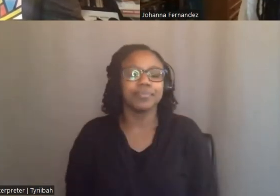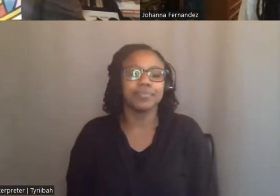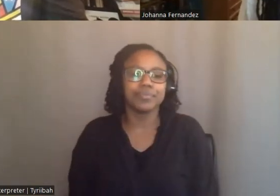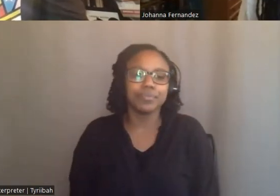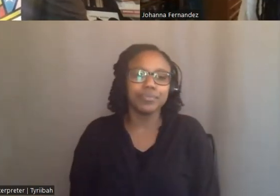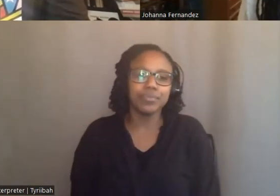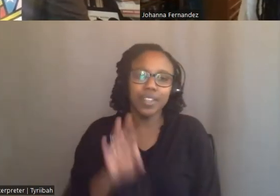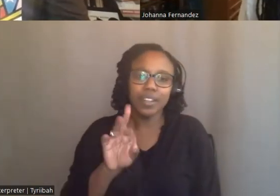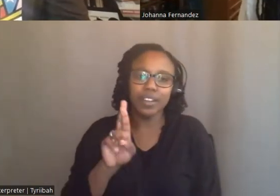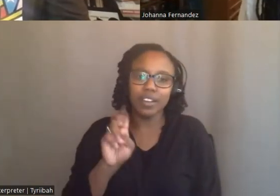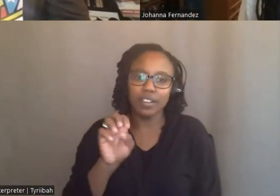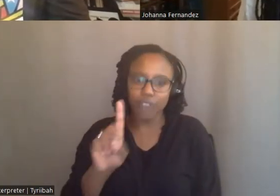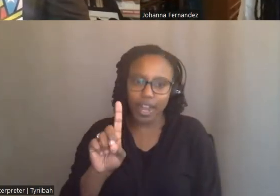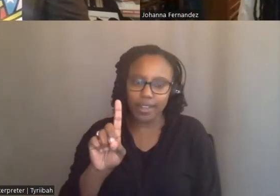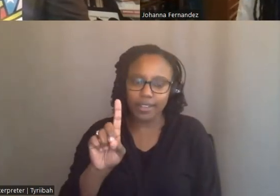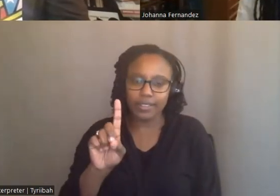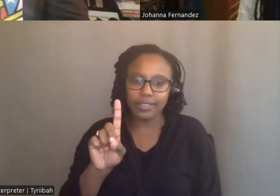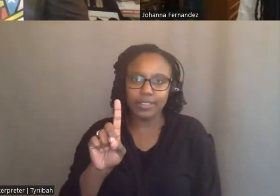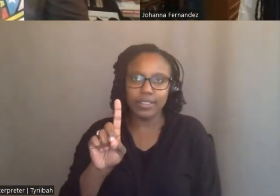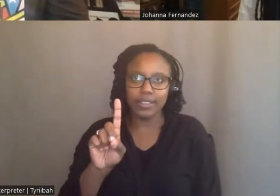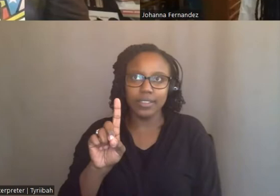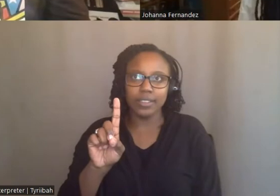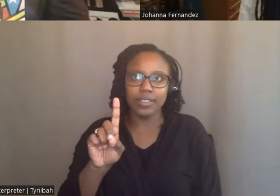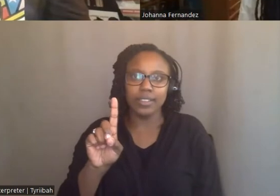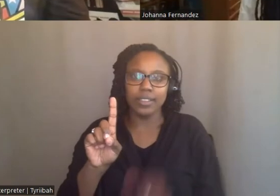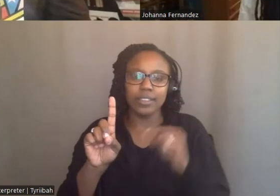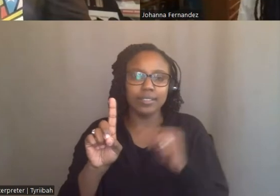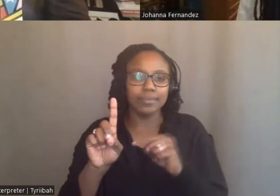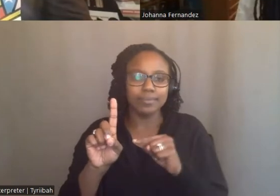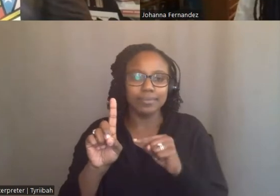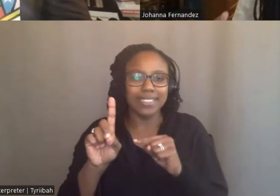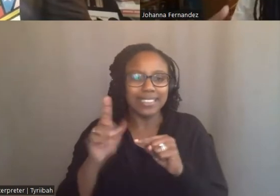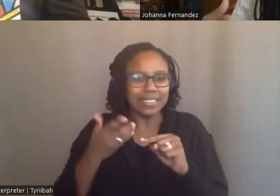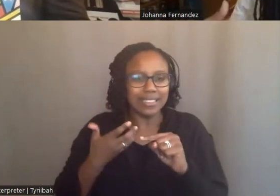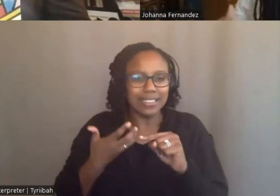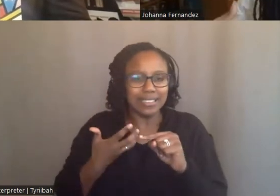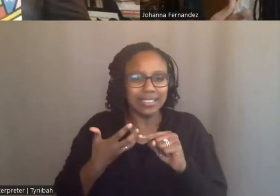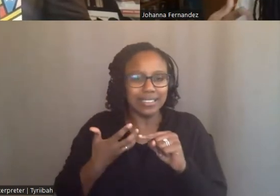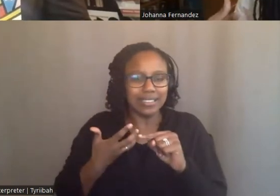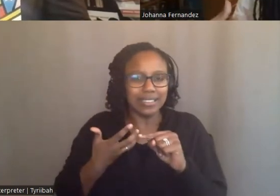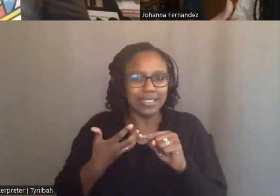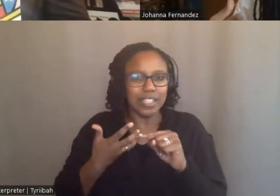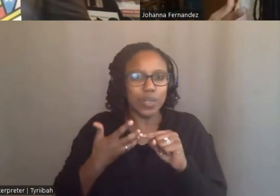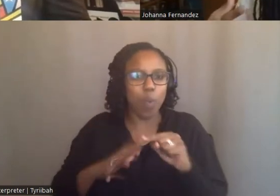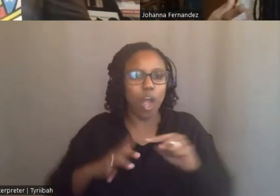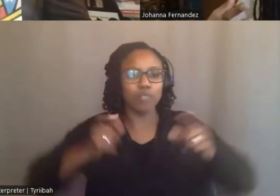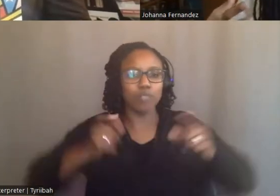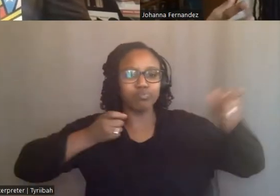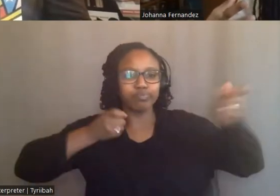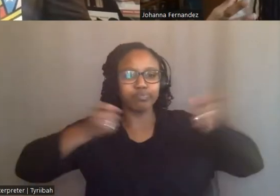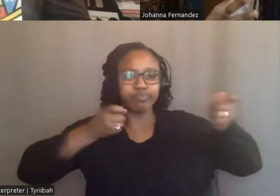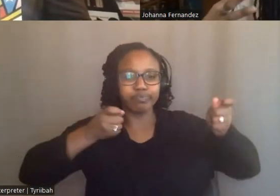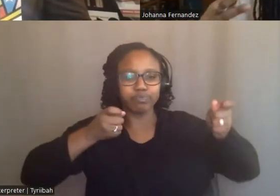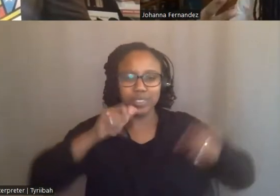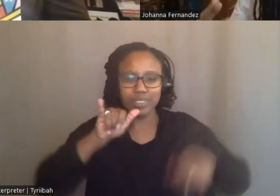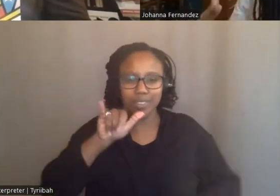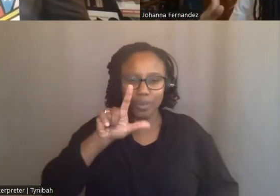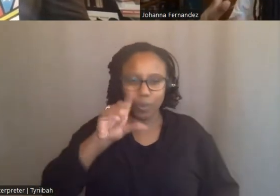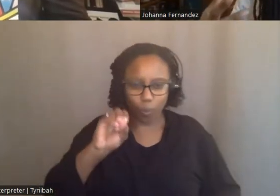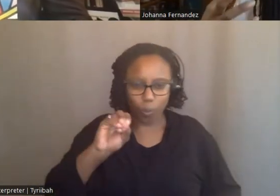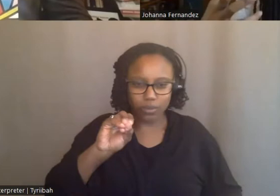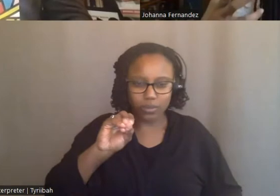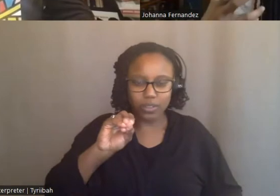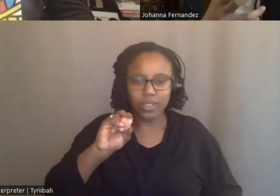was not attempting to lord over the Young Lords, that he believed in